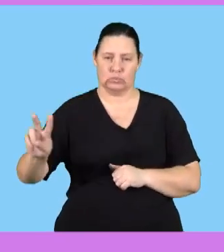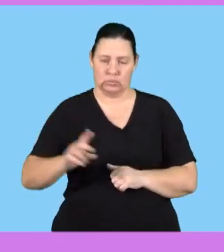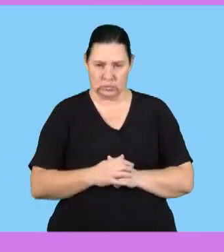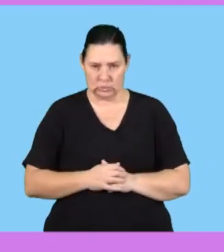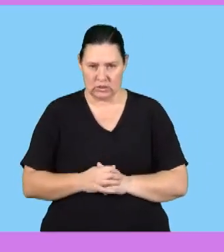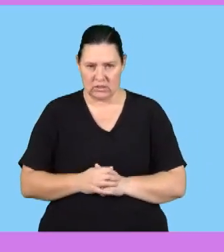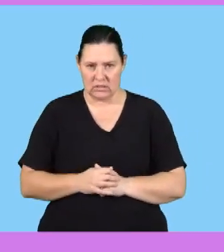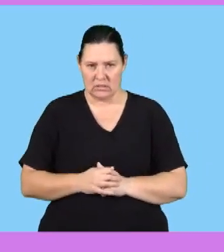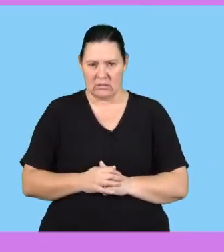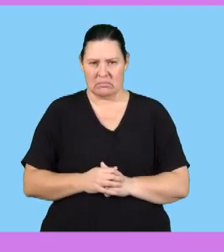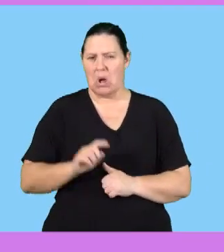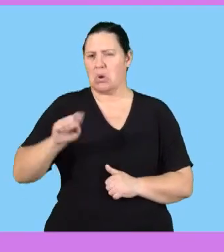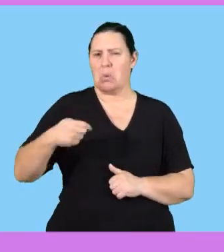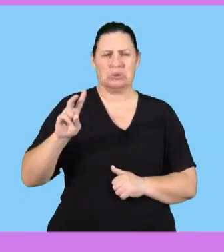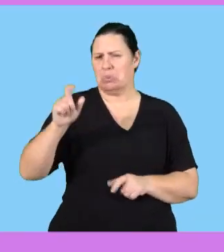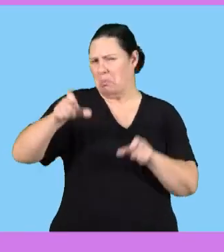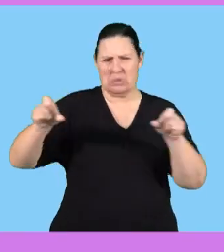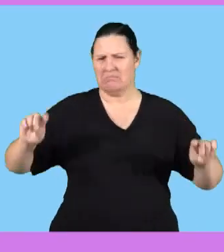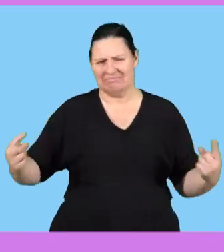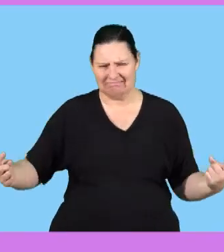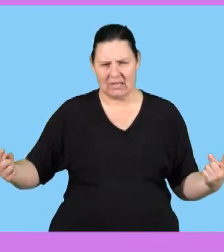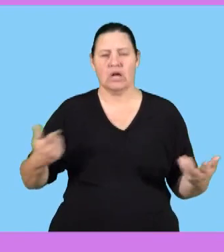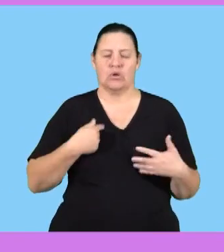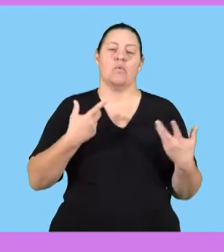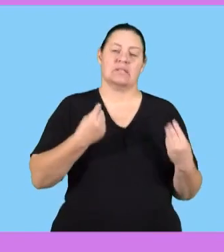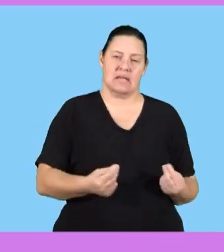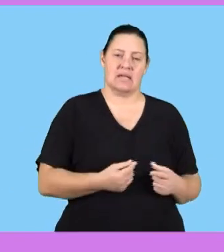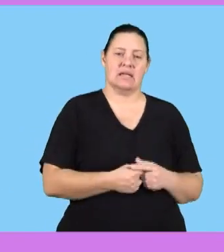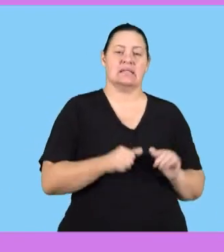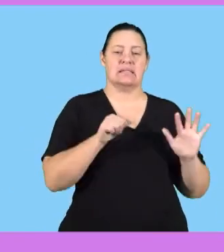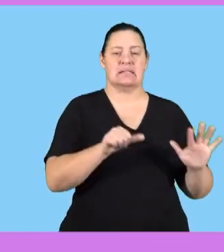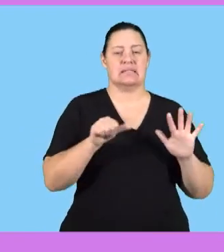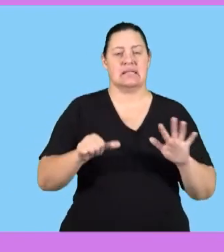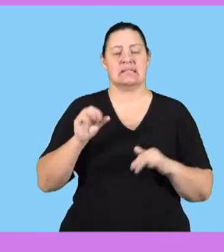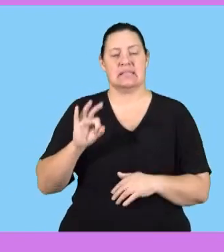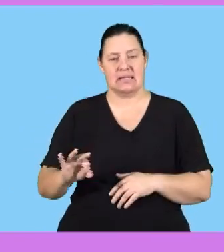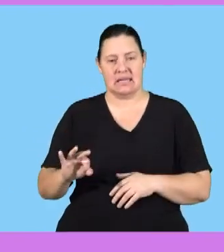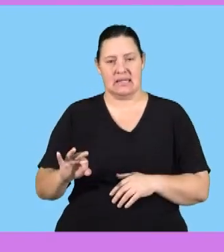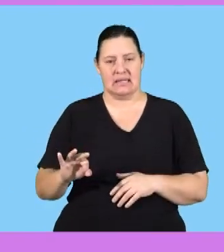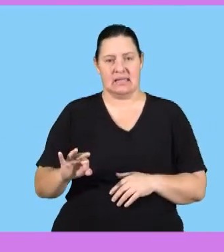663,917,2. Right, we know we don't have such a thing as 2 person. So therefore, I'll say this is